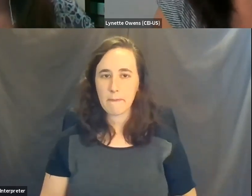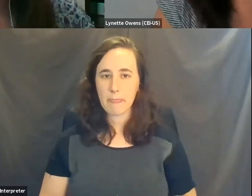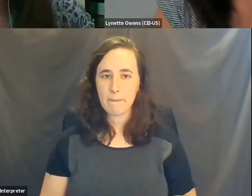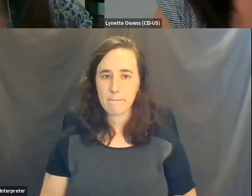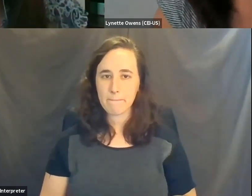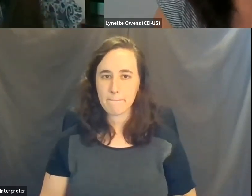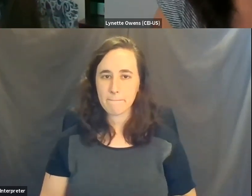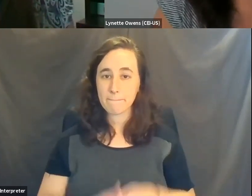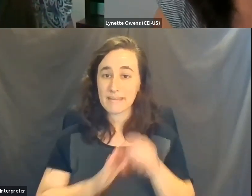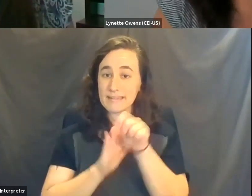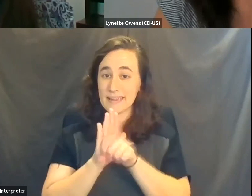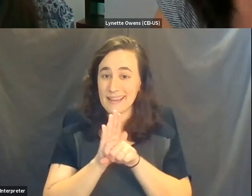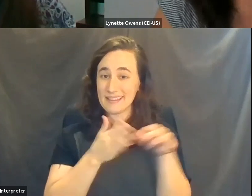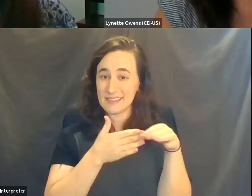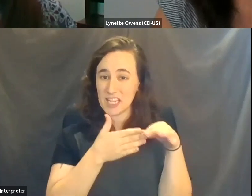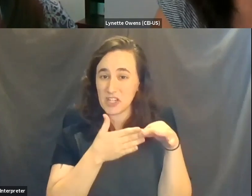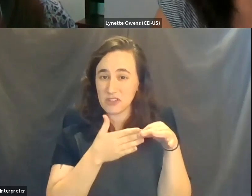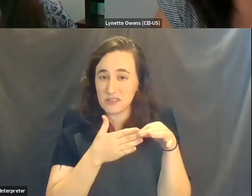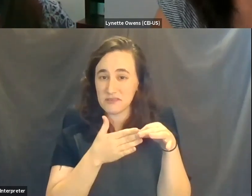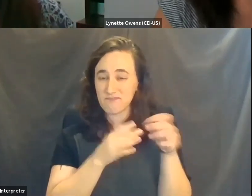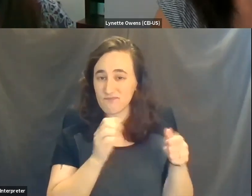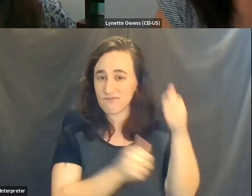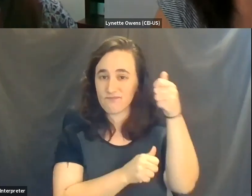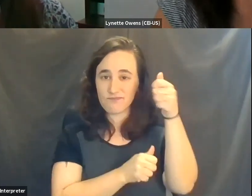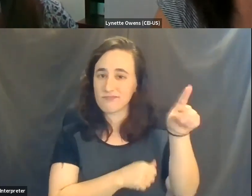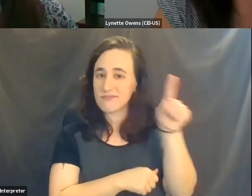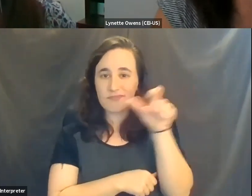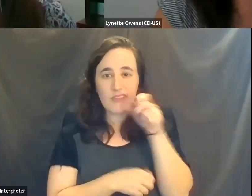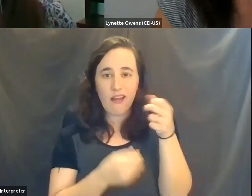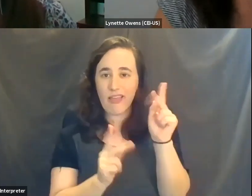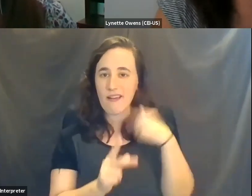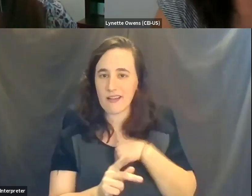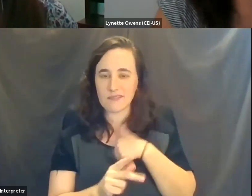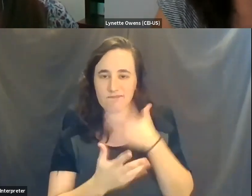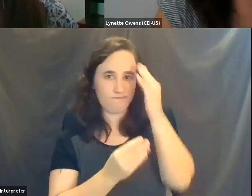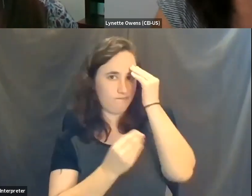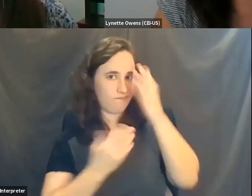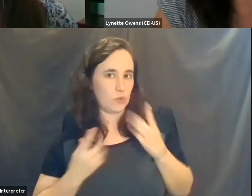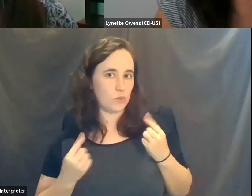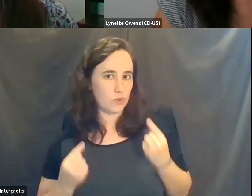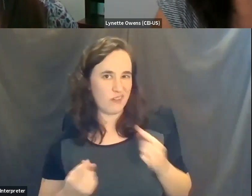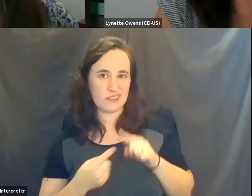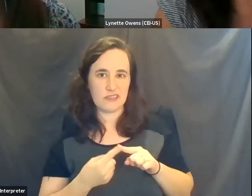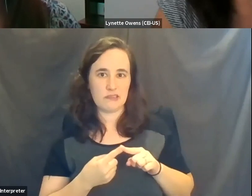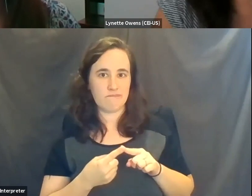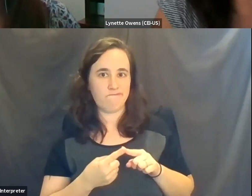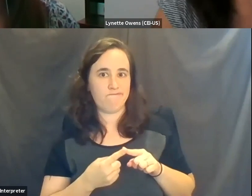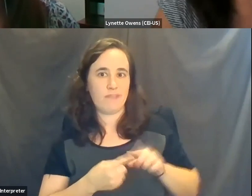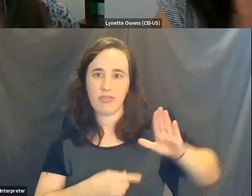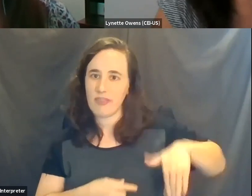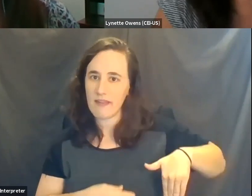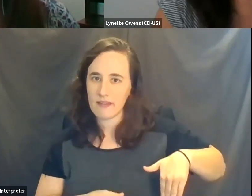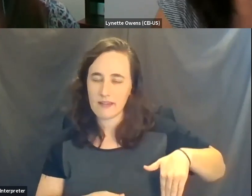state leadership didn't let us really know what was happening until late into the summer. I think there was